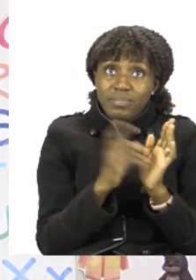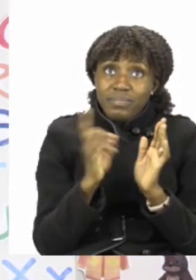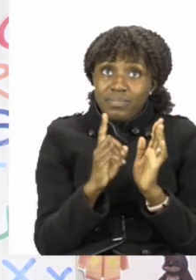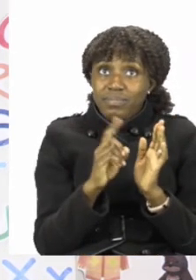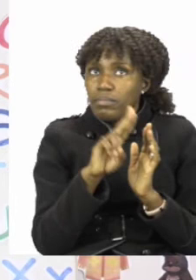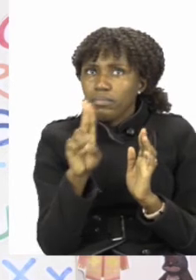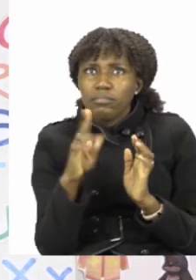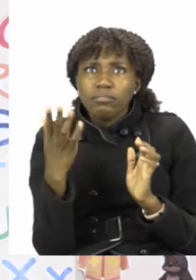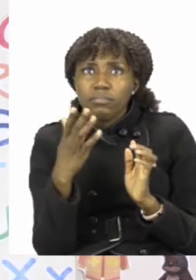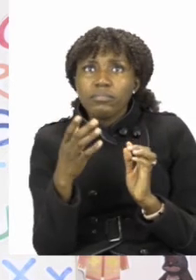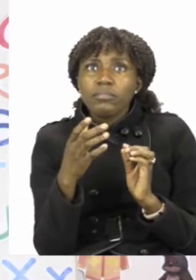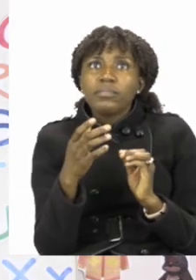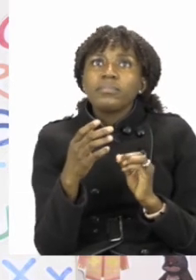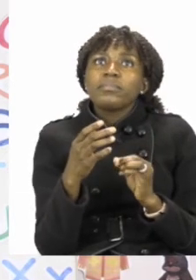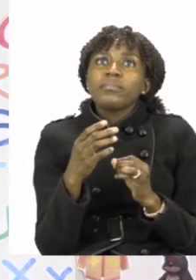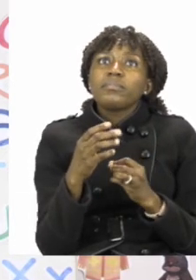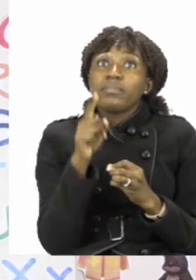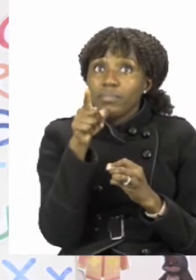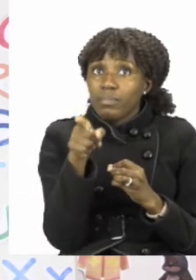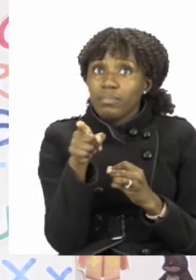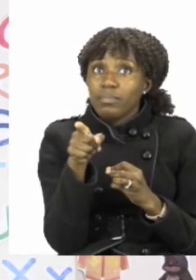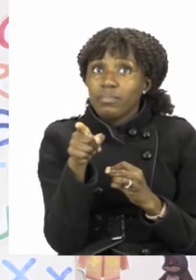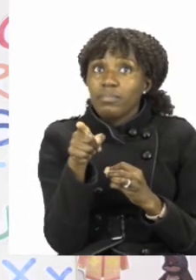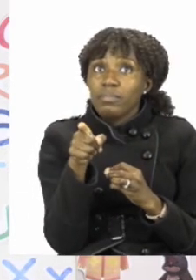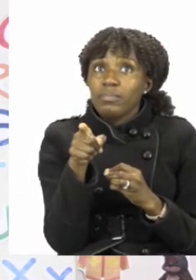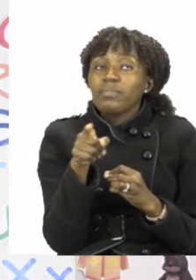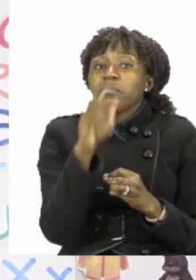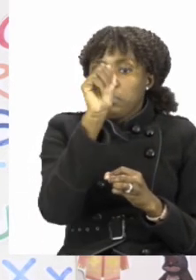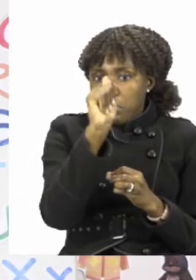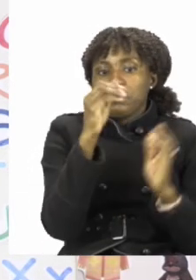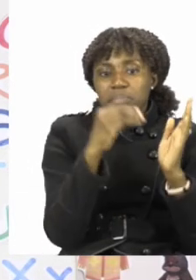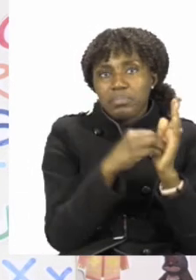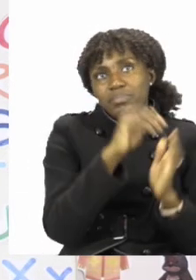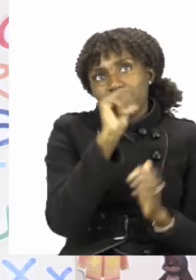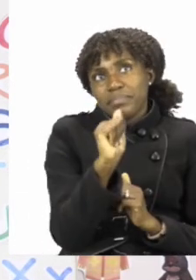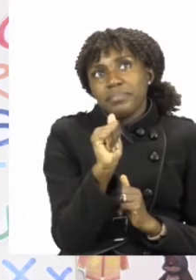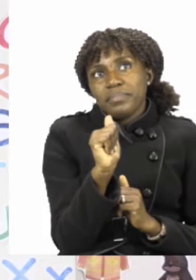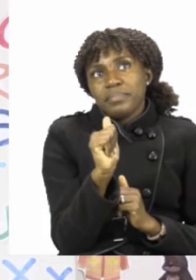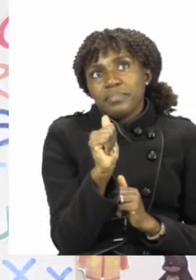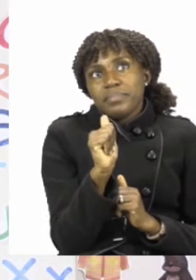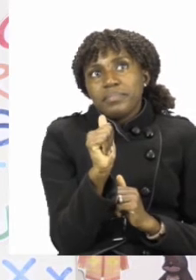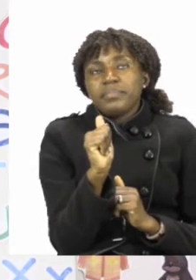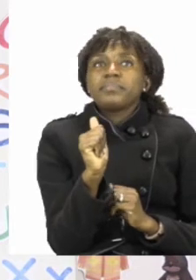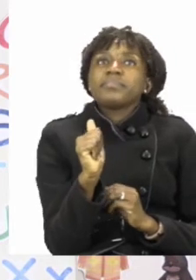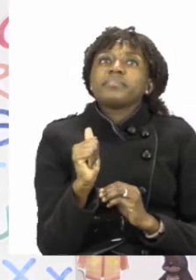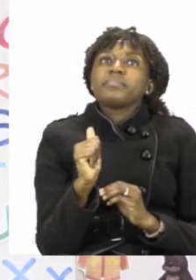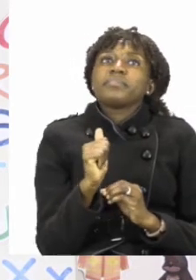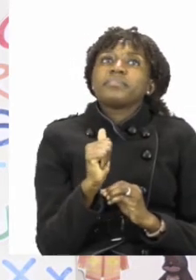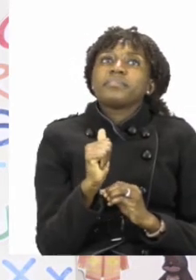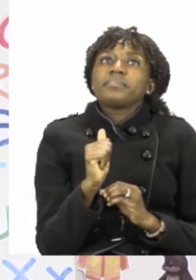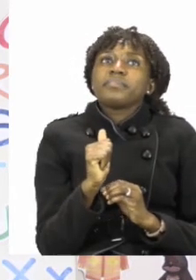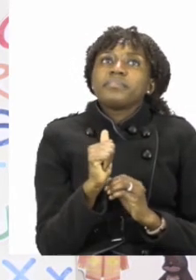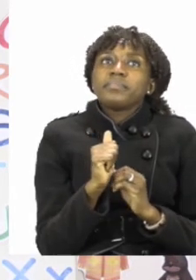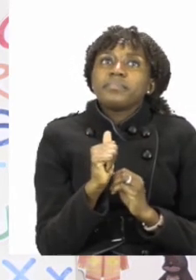H is. And it looks like H is in a. So we're going to